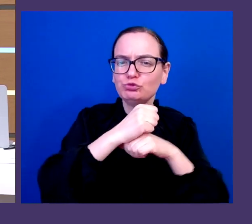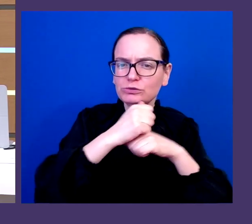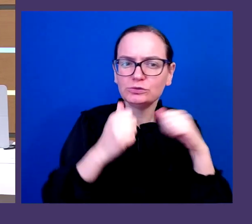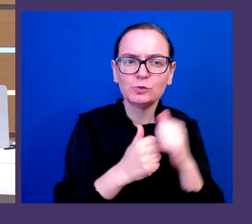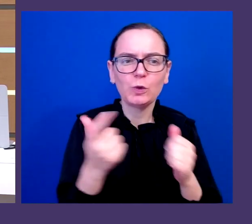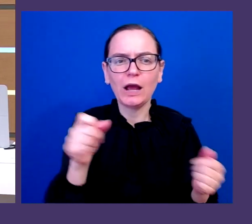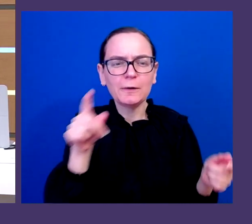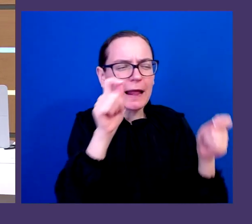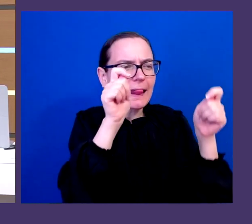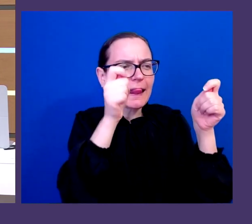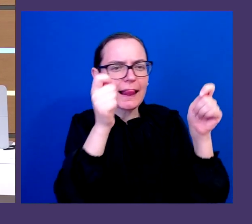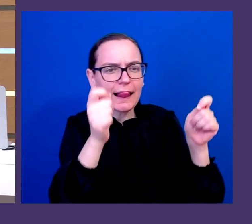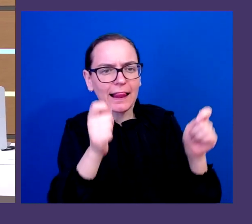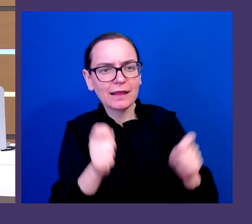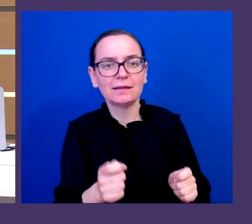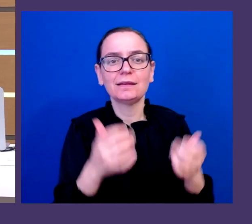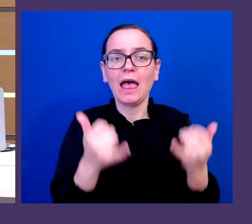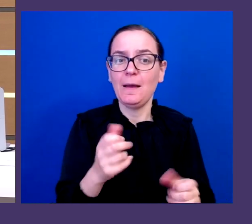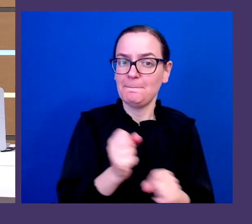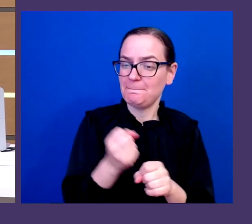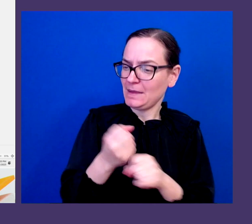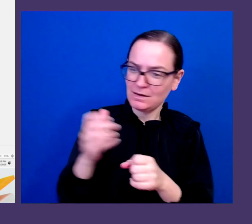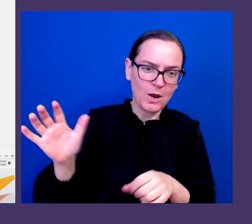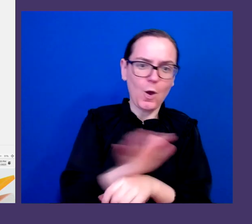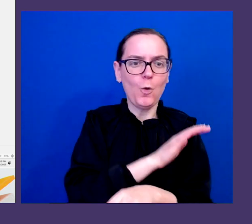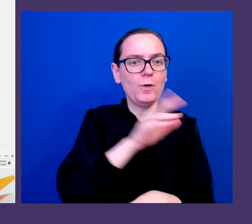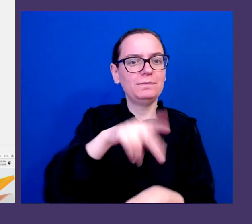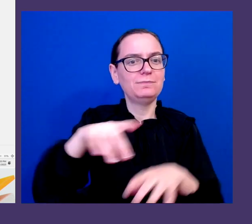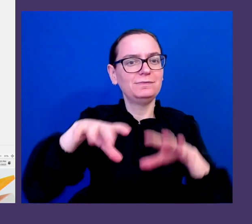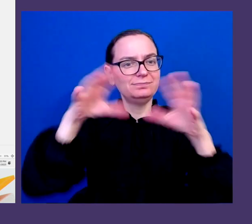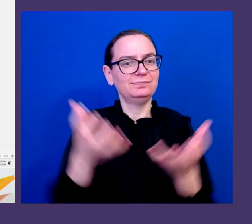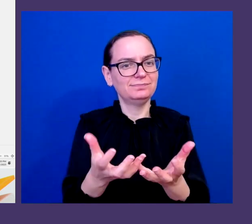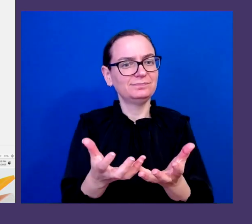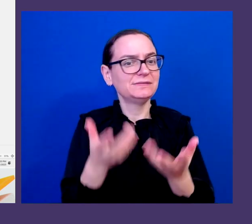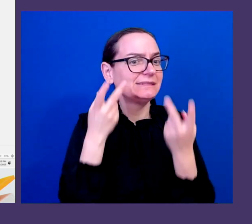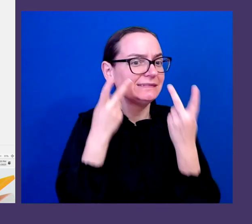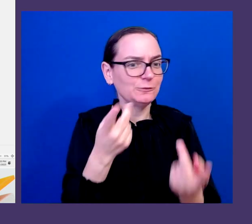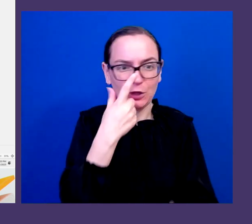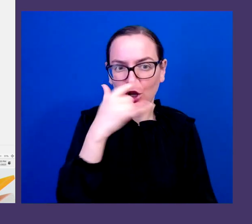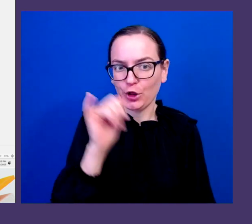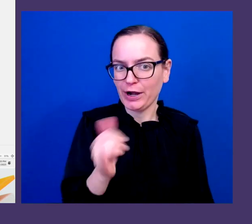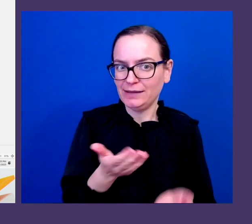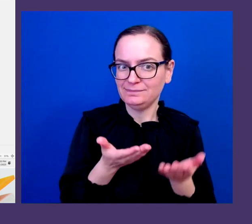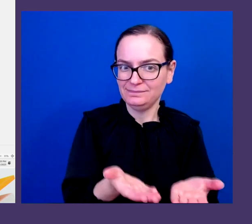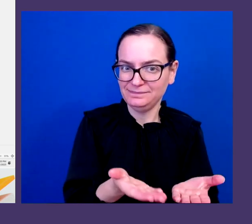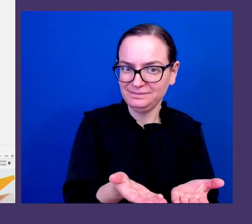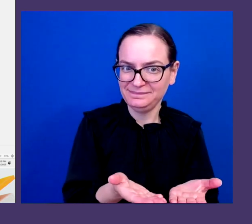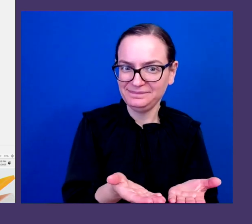the whole deck. Oh my God. See how long that takes. Let's see how the magic happens. Show numbers.